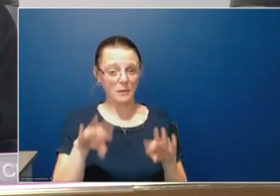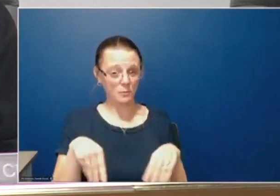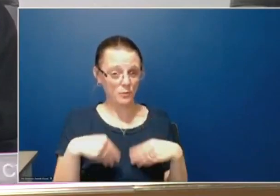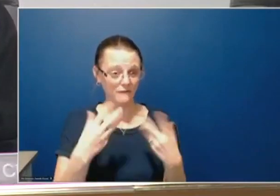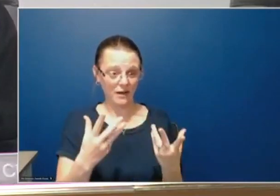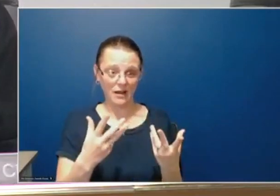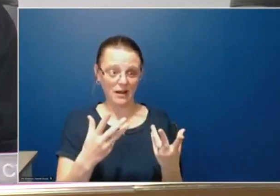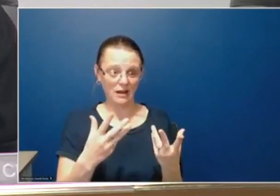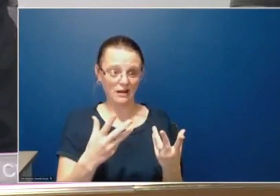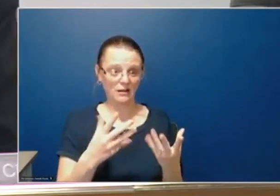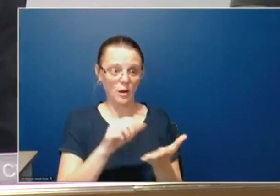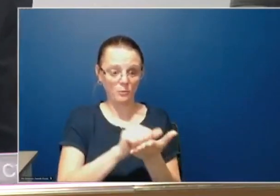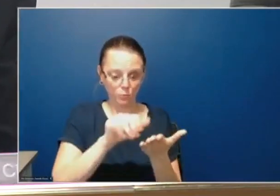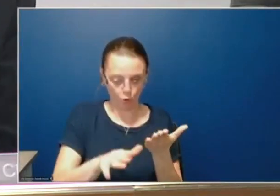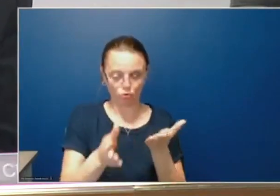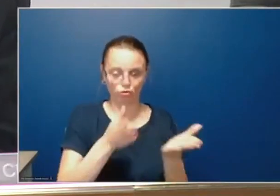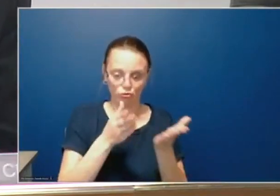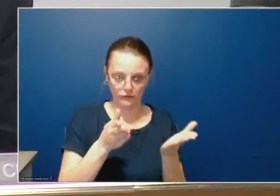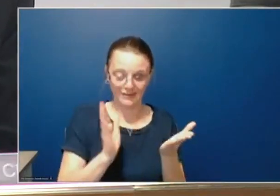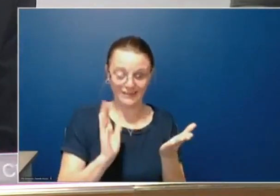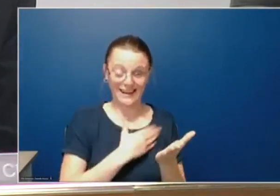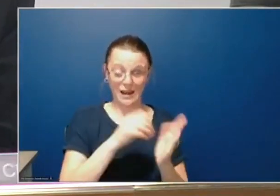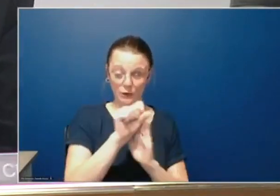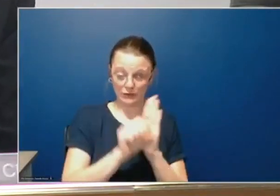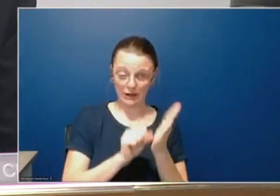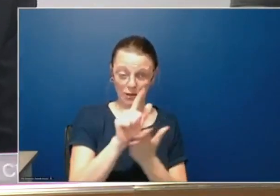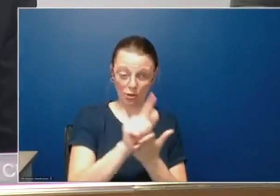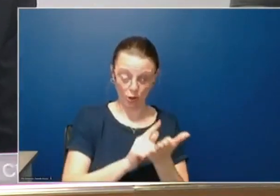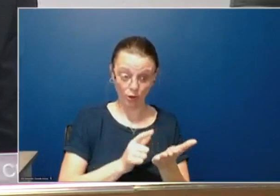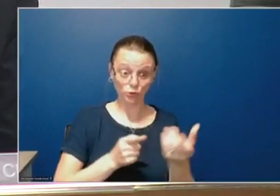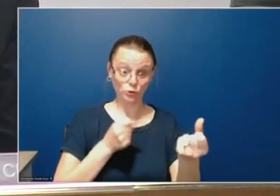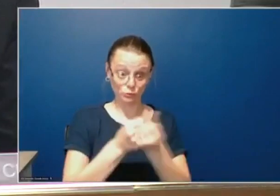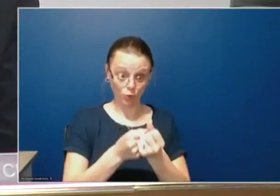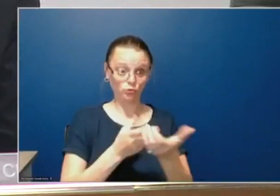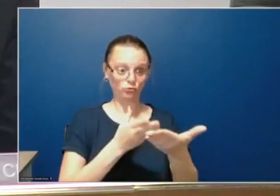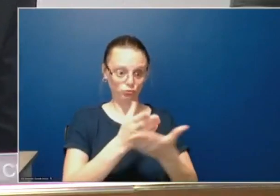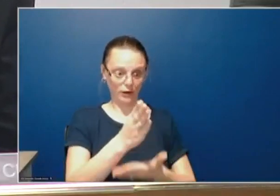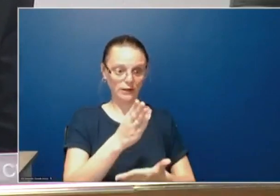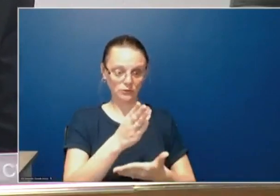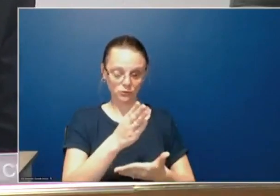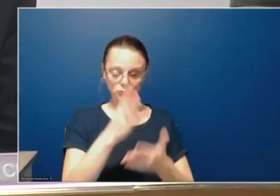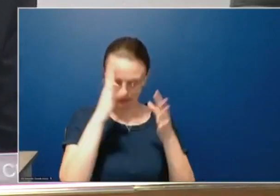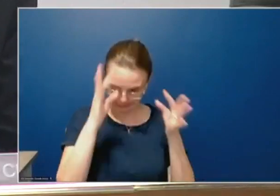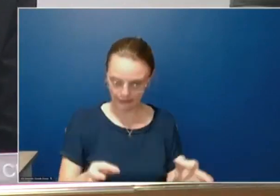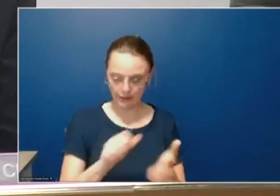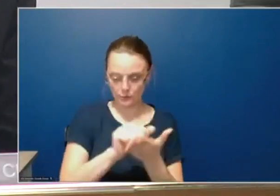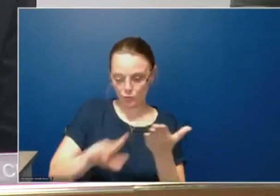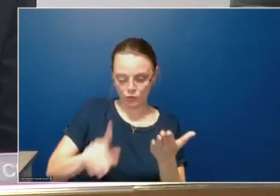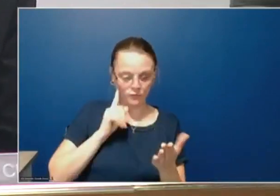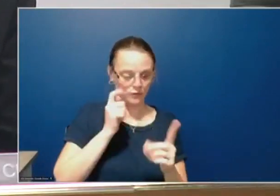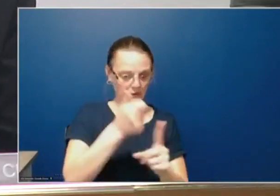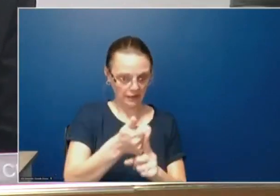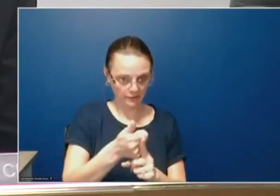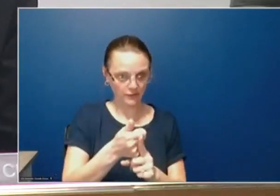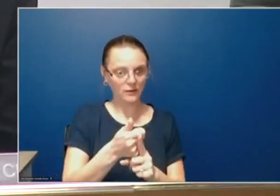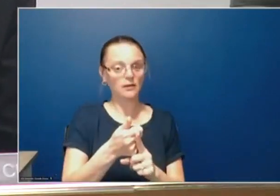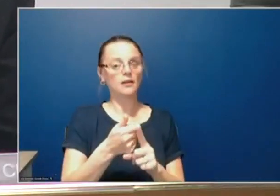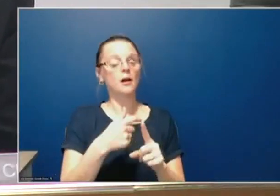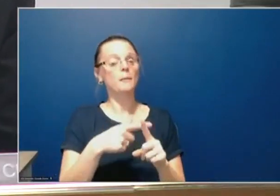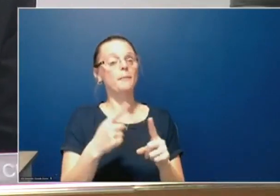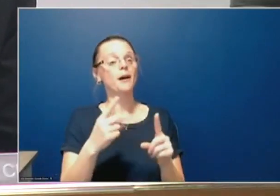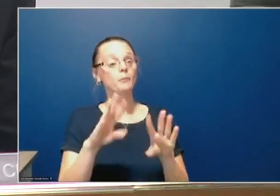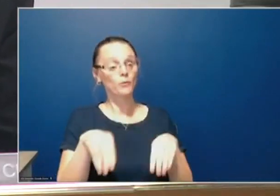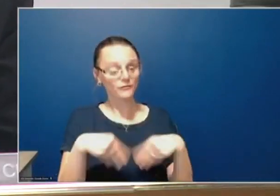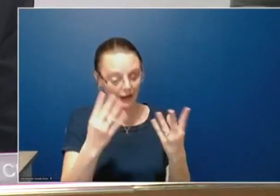services. Our state's laws already support the right to access to abortion, and restricting services or access to information on